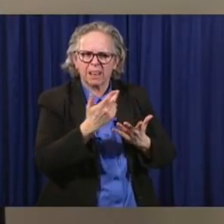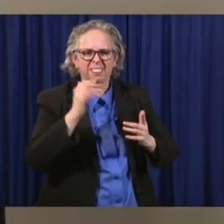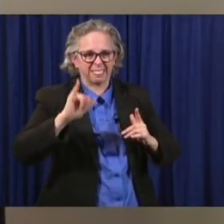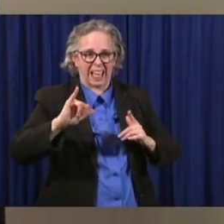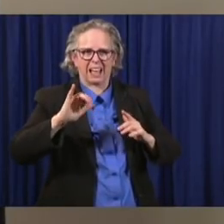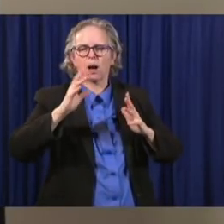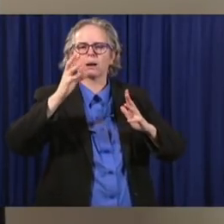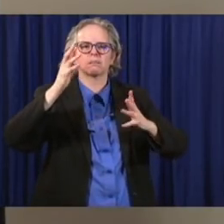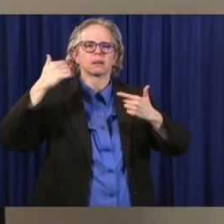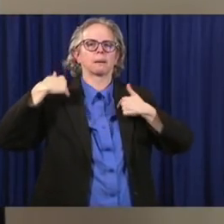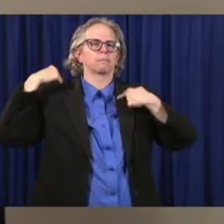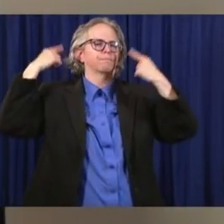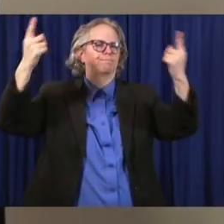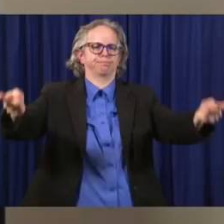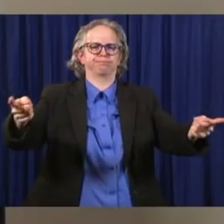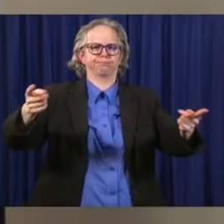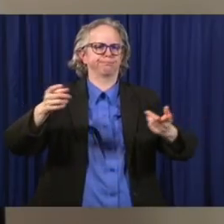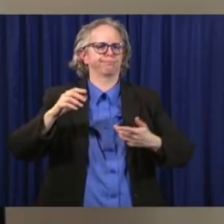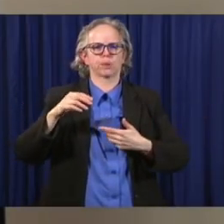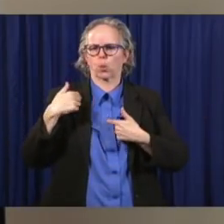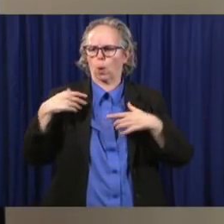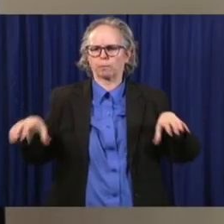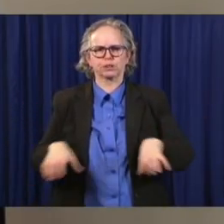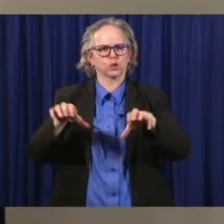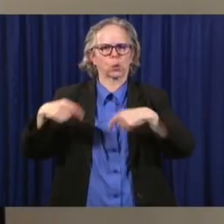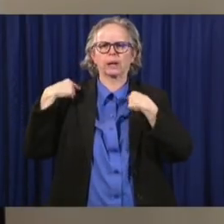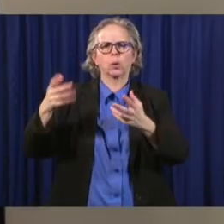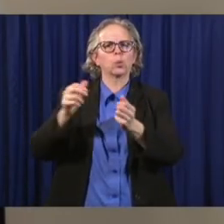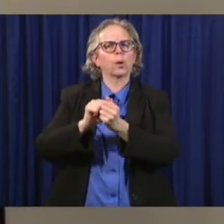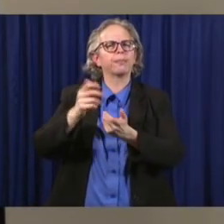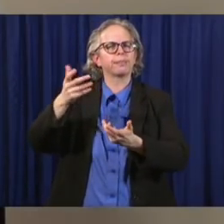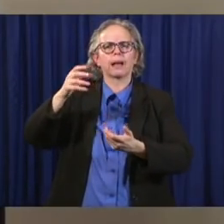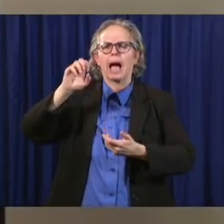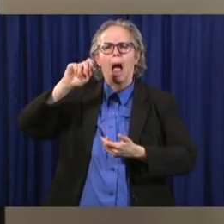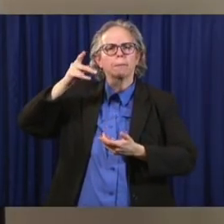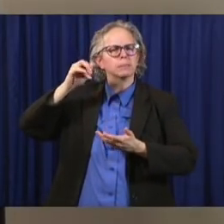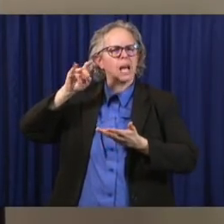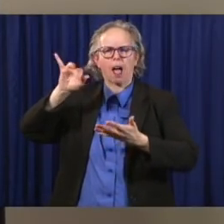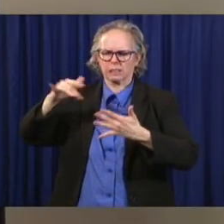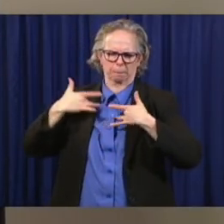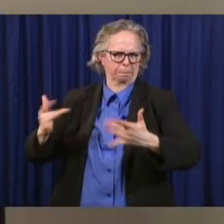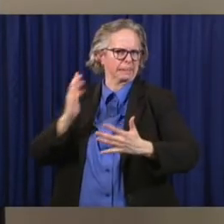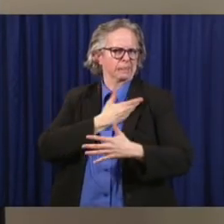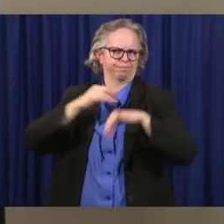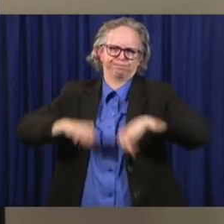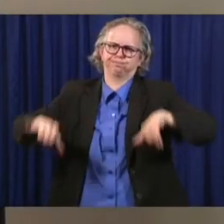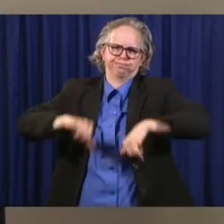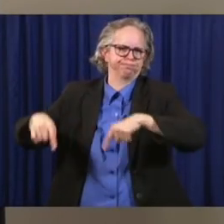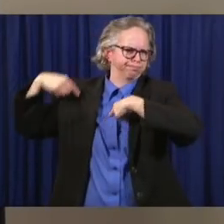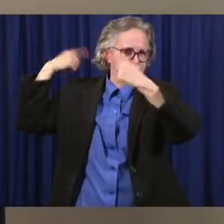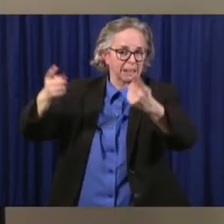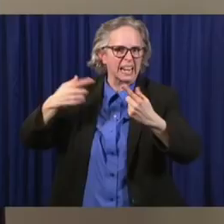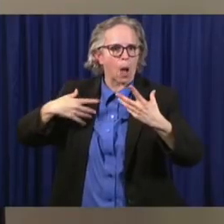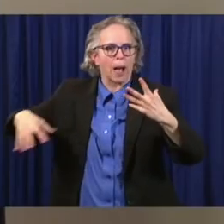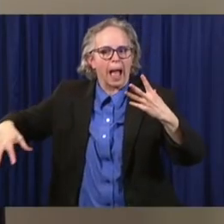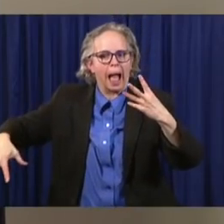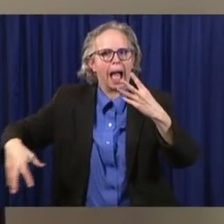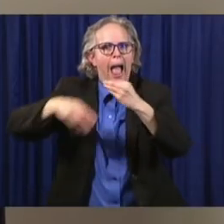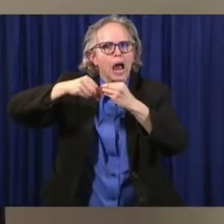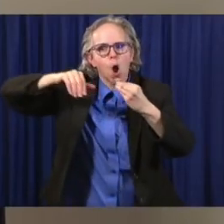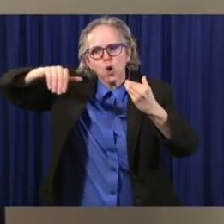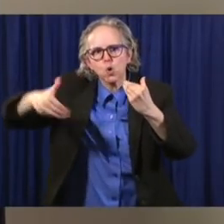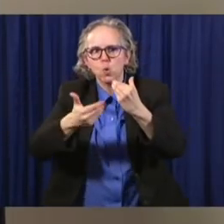We're also using state-of-the-art new epidemiology, Governor. This is where we use diving into data